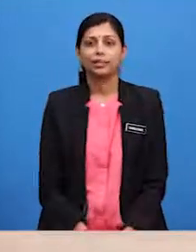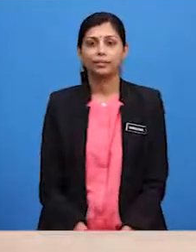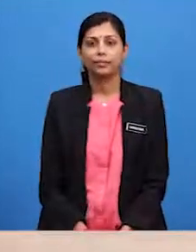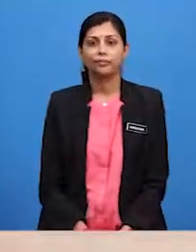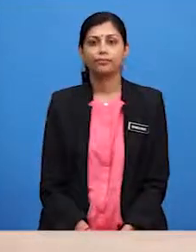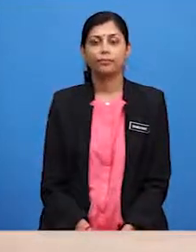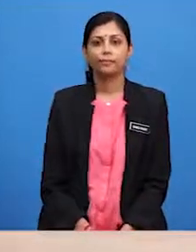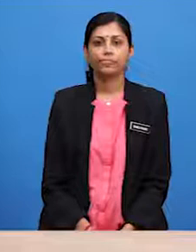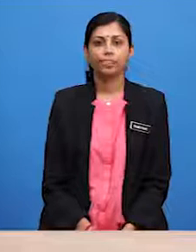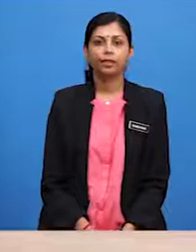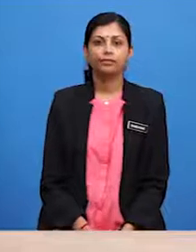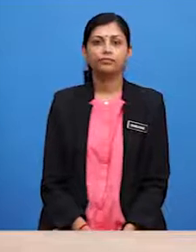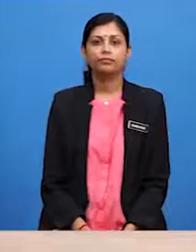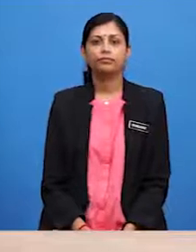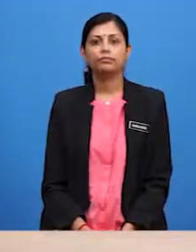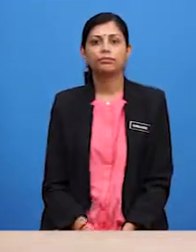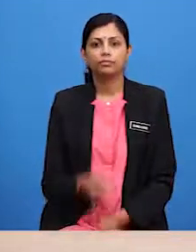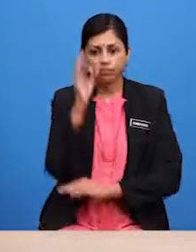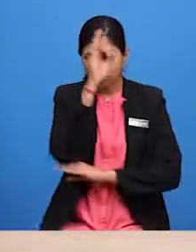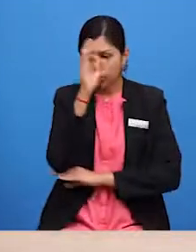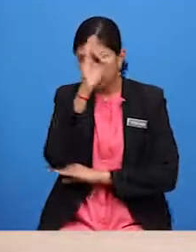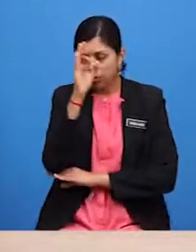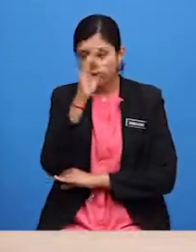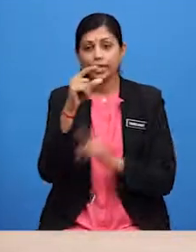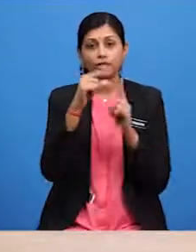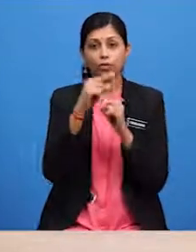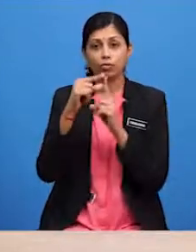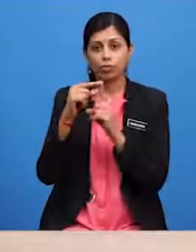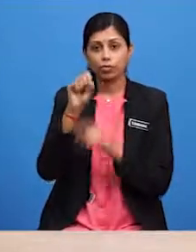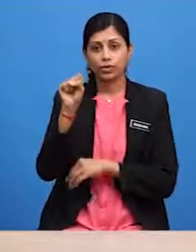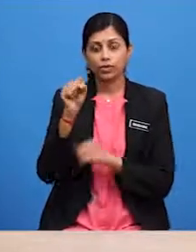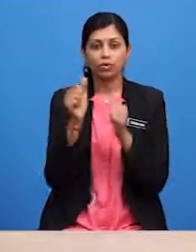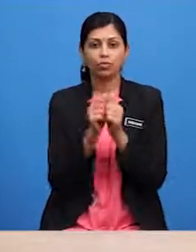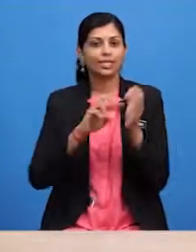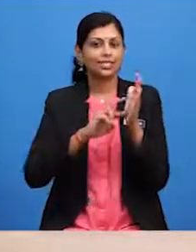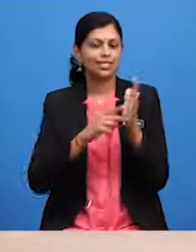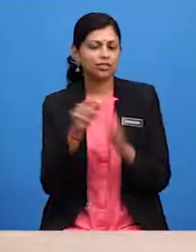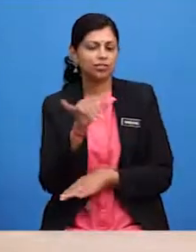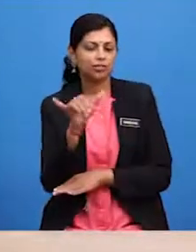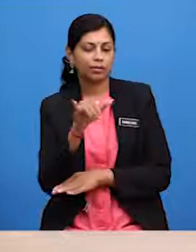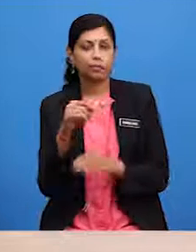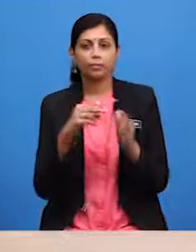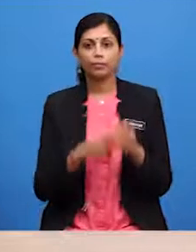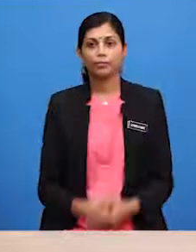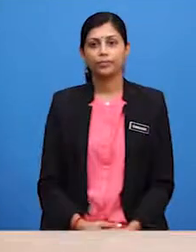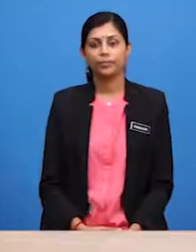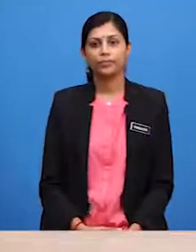questions, find words with similar meaning from the text,